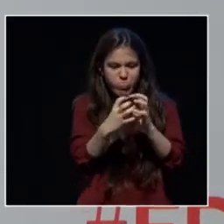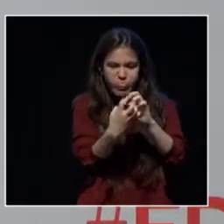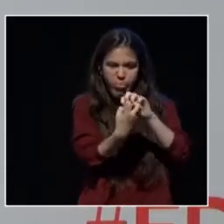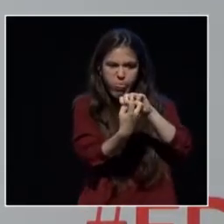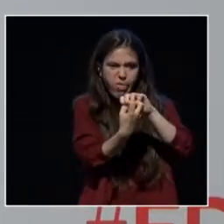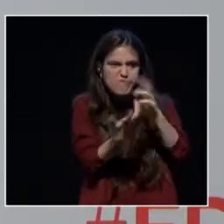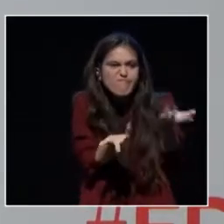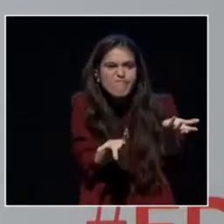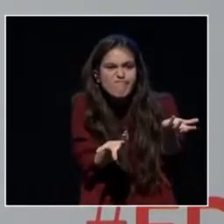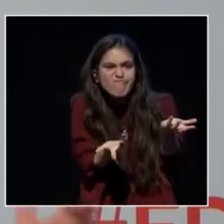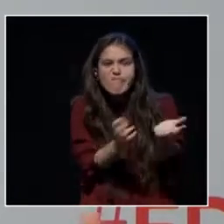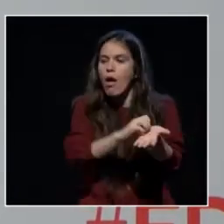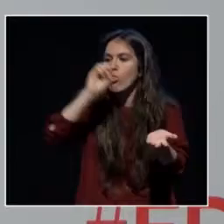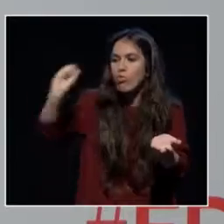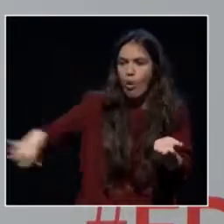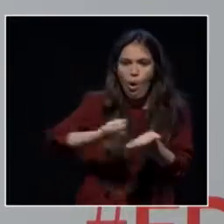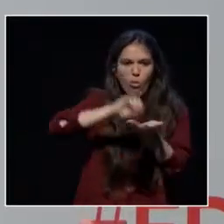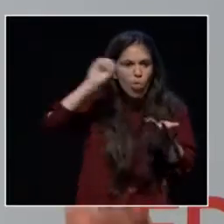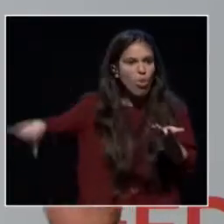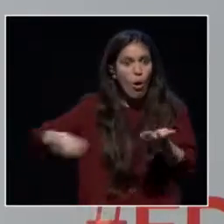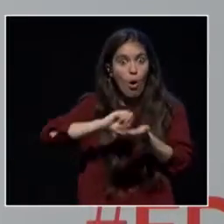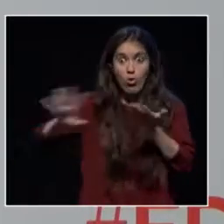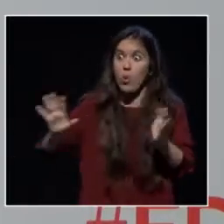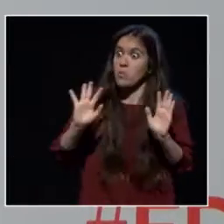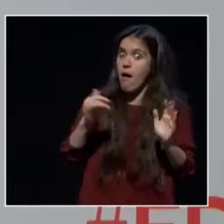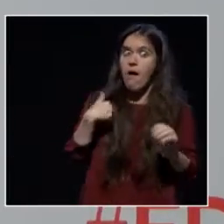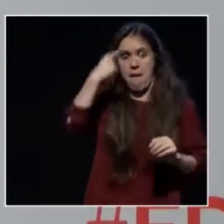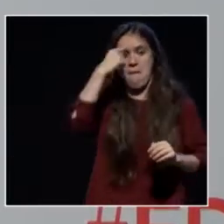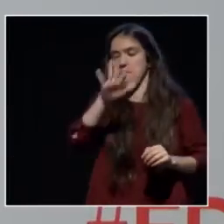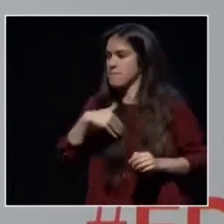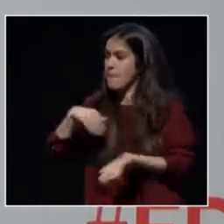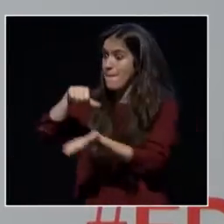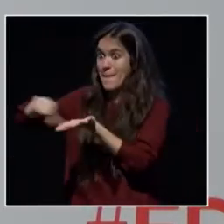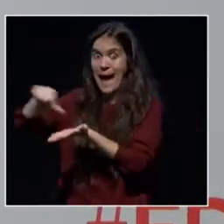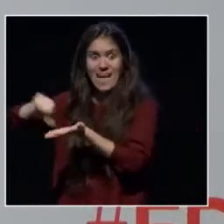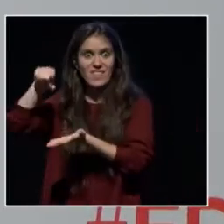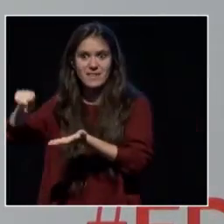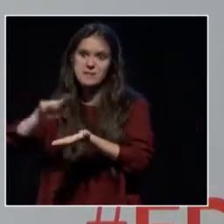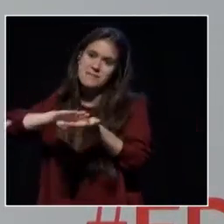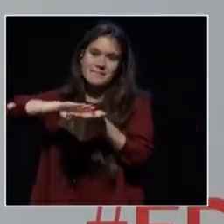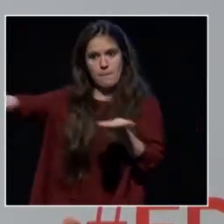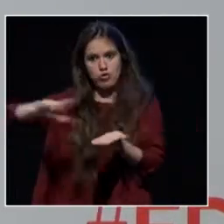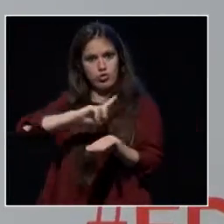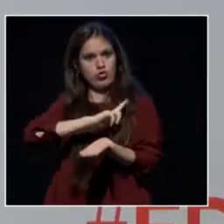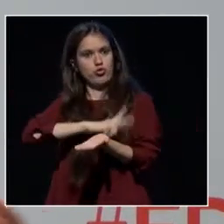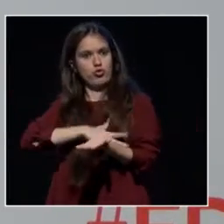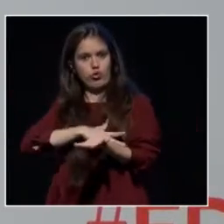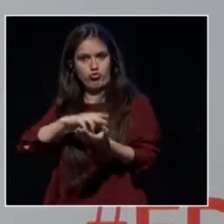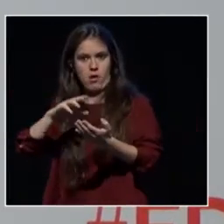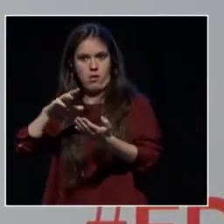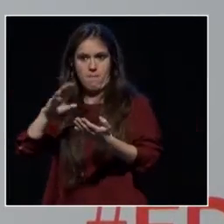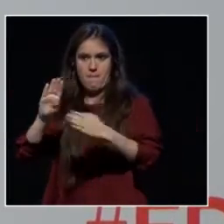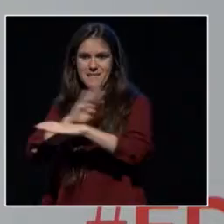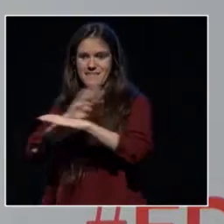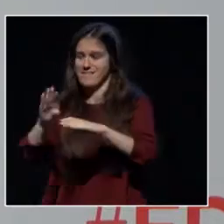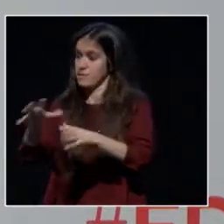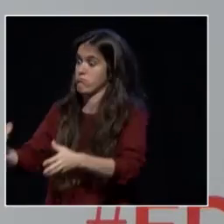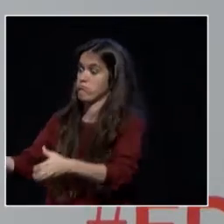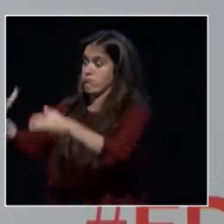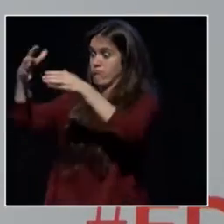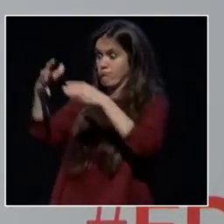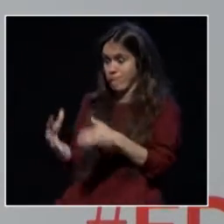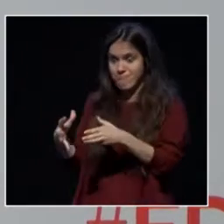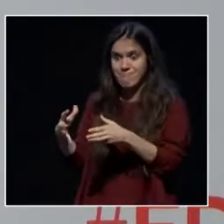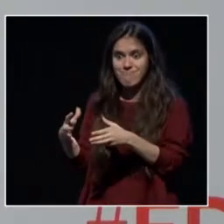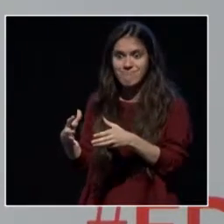and tons of them. So they buy this as a separate social business company, muy bien, and then they produce it as